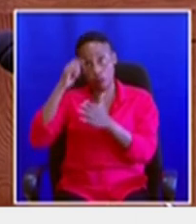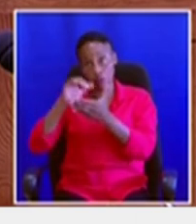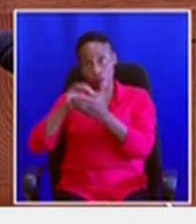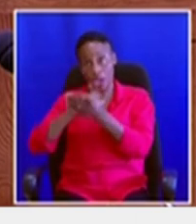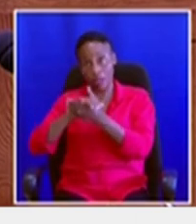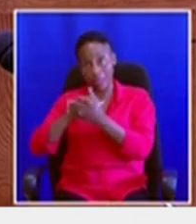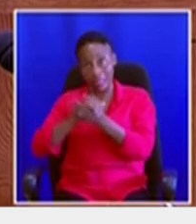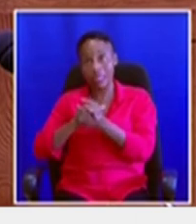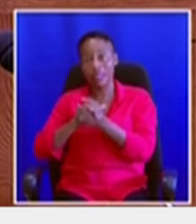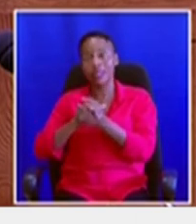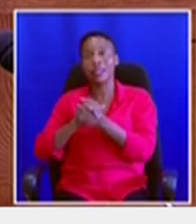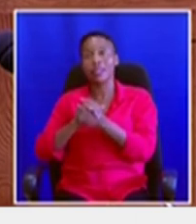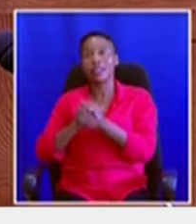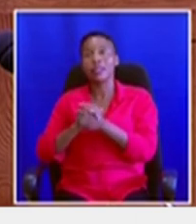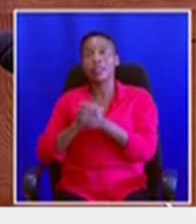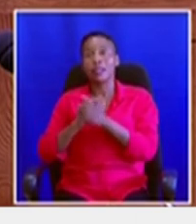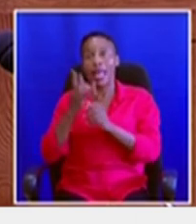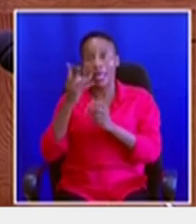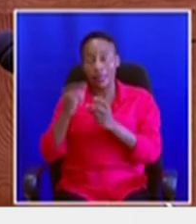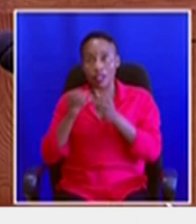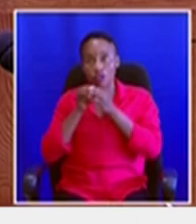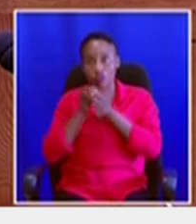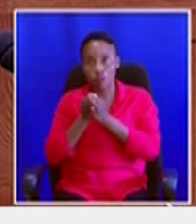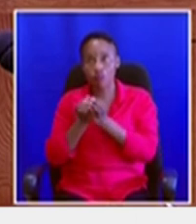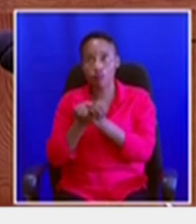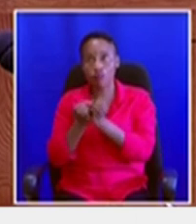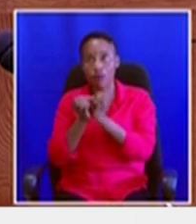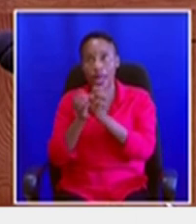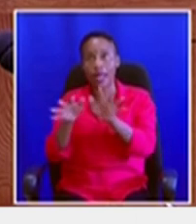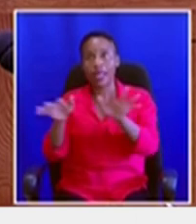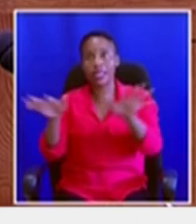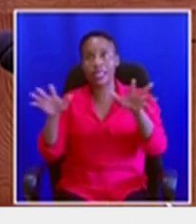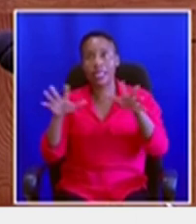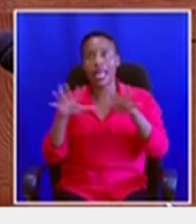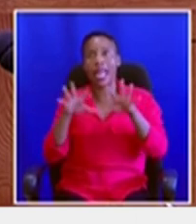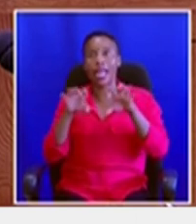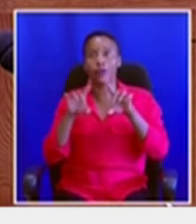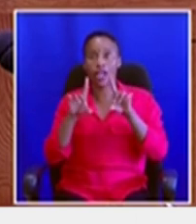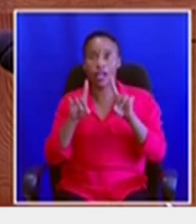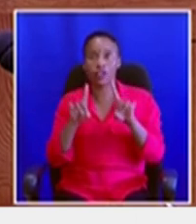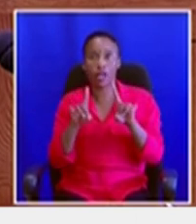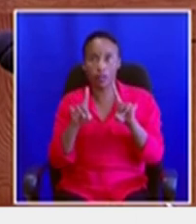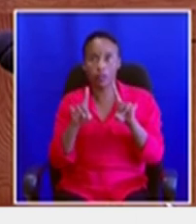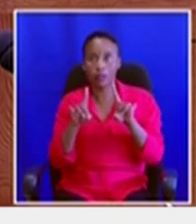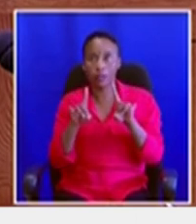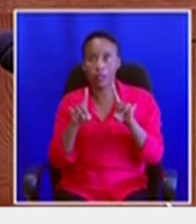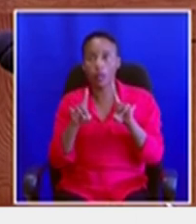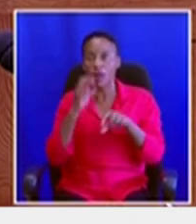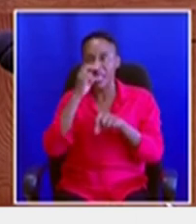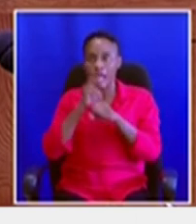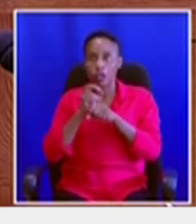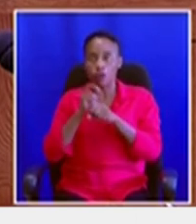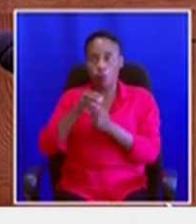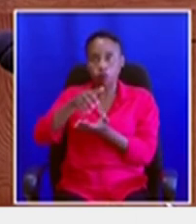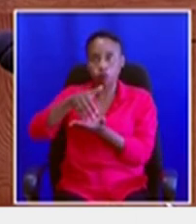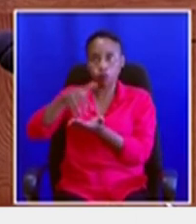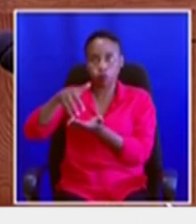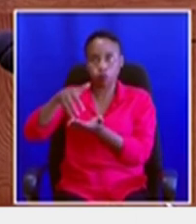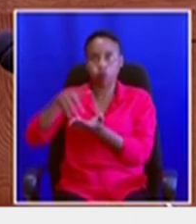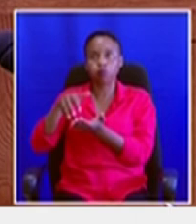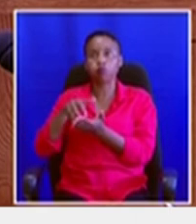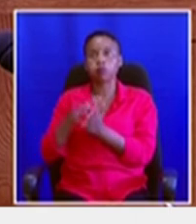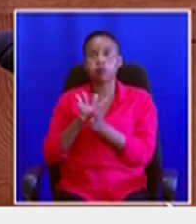and spread the education about our past. We should draw on our rich history